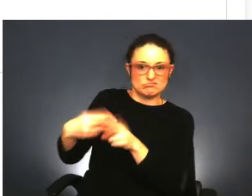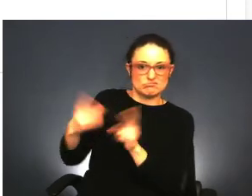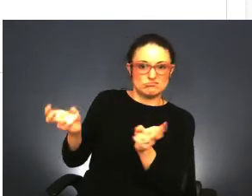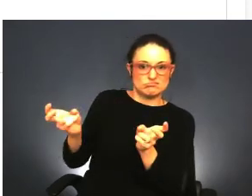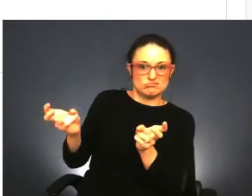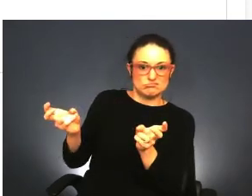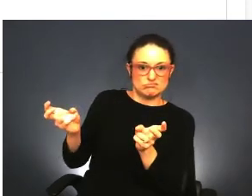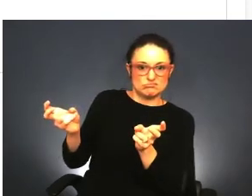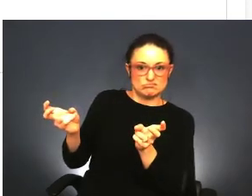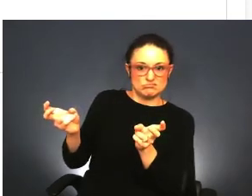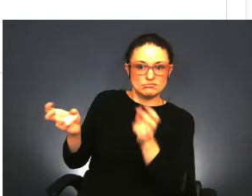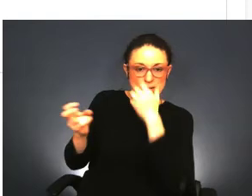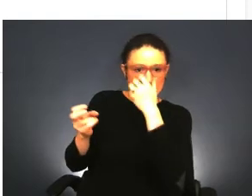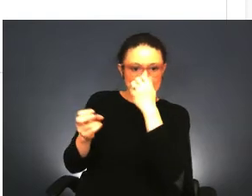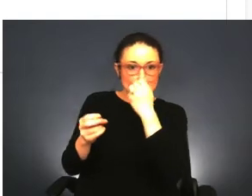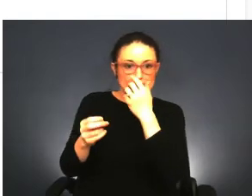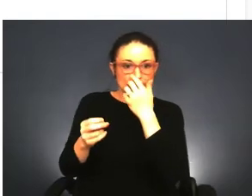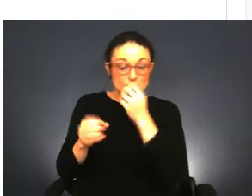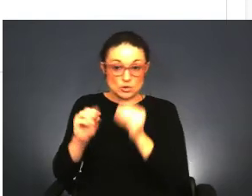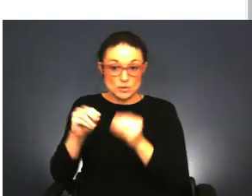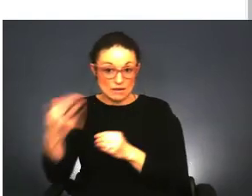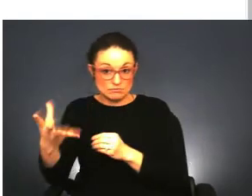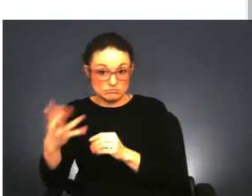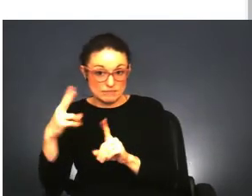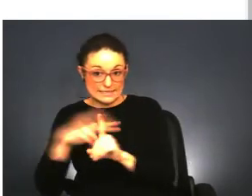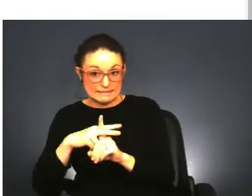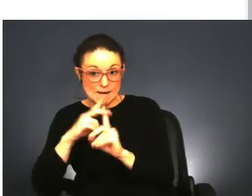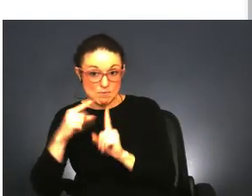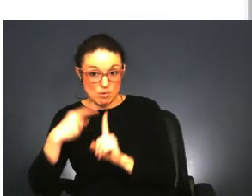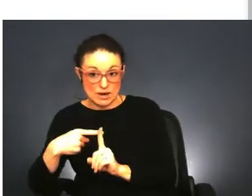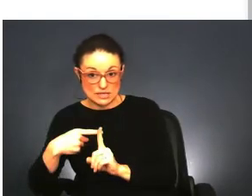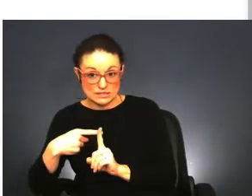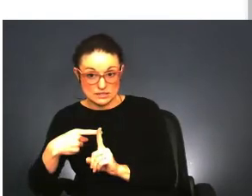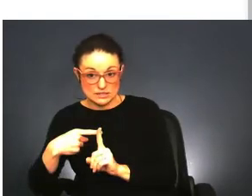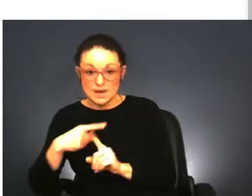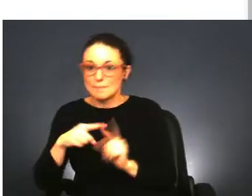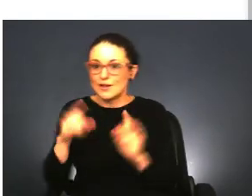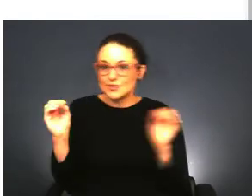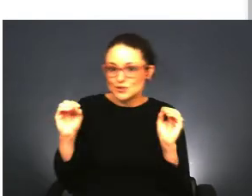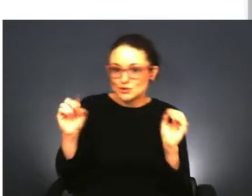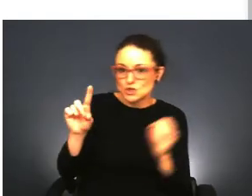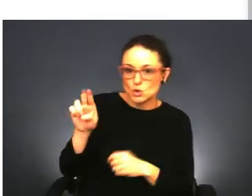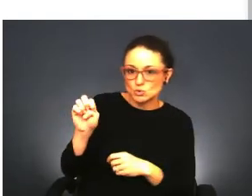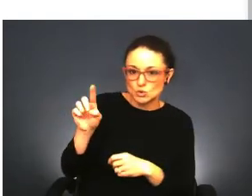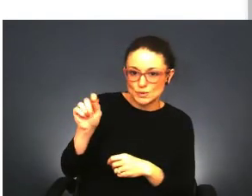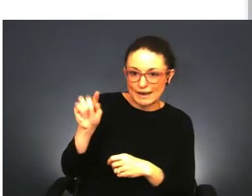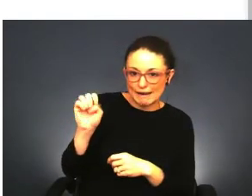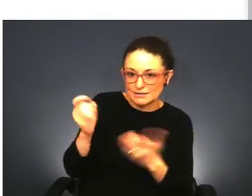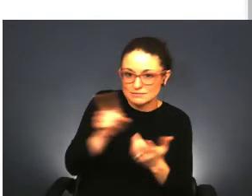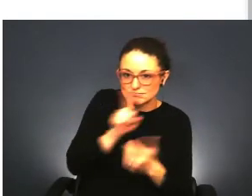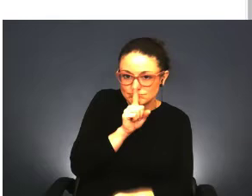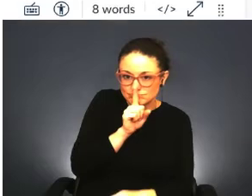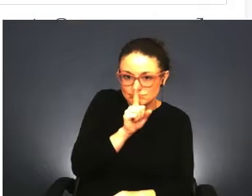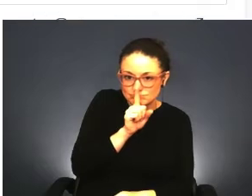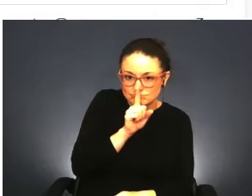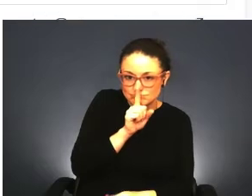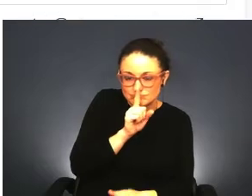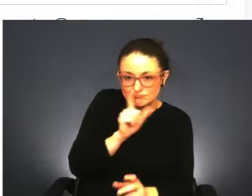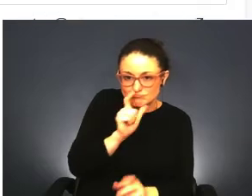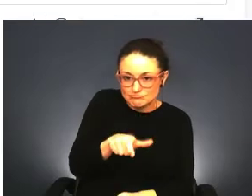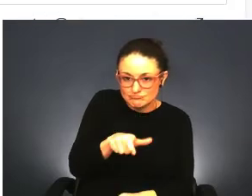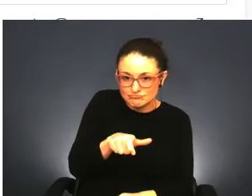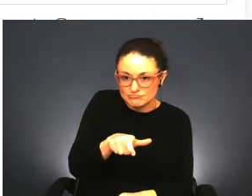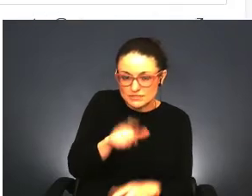You could give it a number of points, and you would not have a due date with it. So that's a case